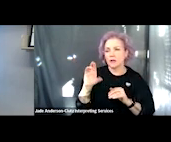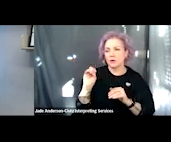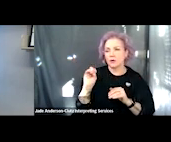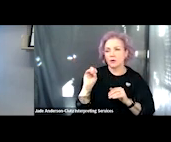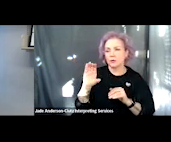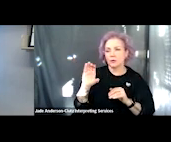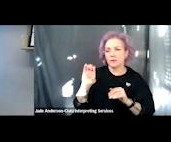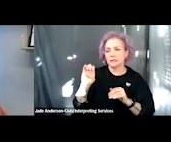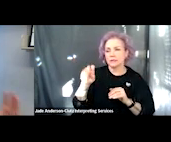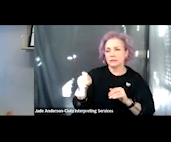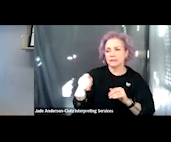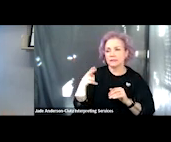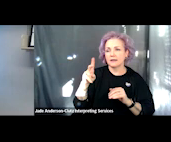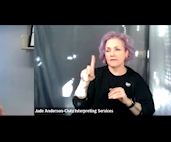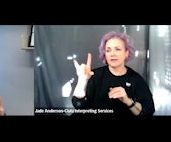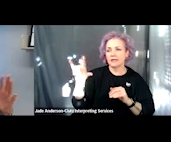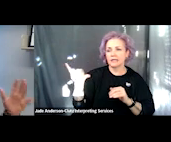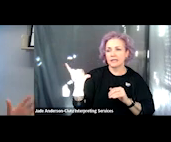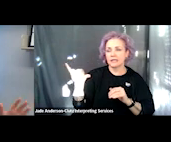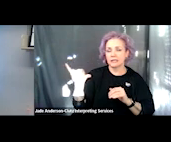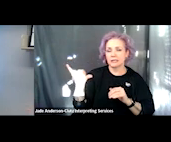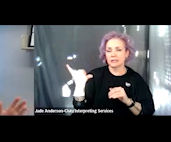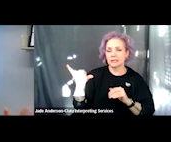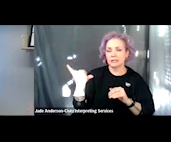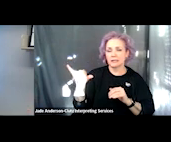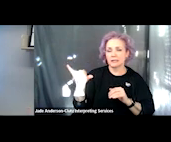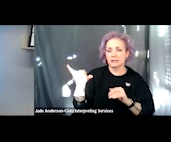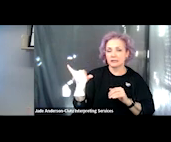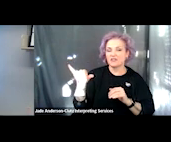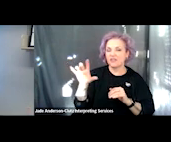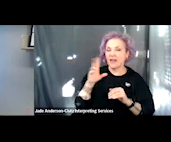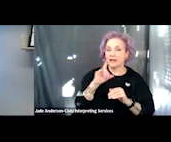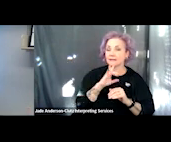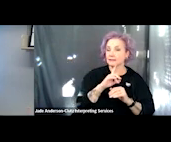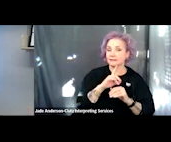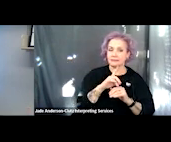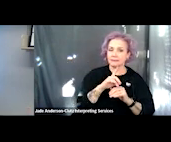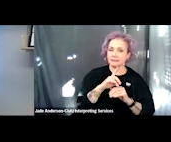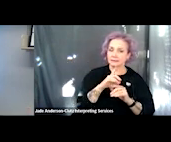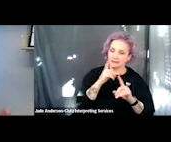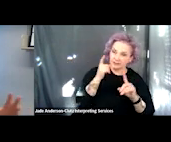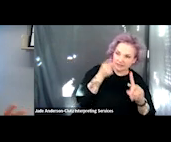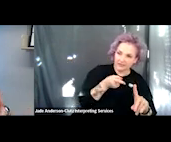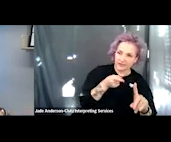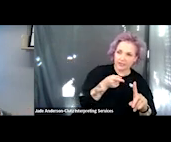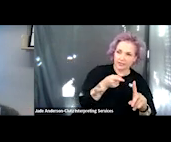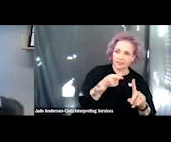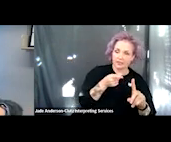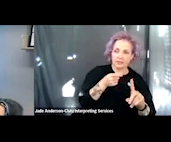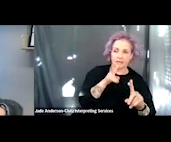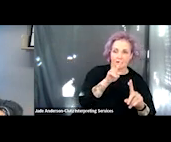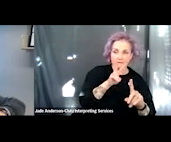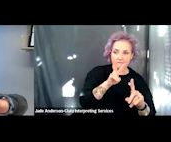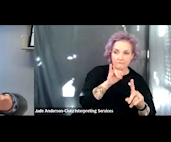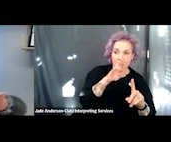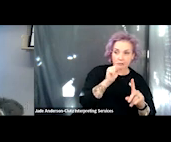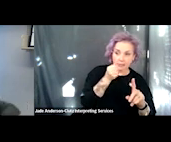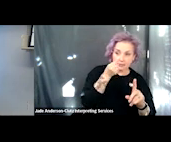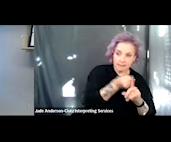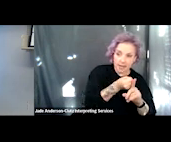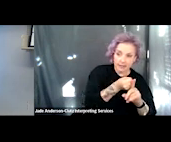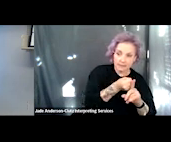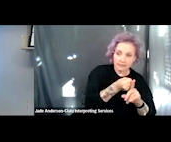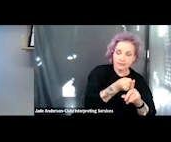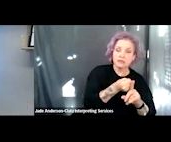where they're associated with different types of infection during pregnancy. Now, this basically suggests that